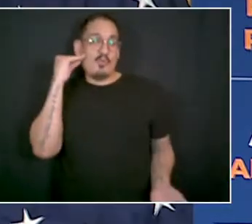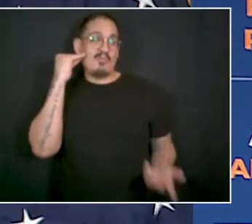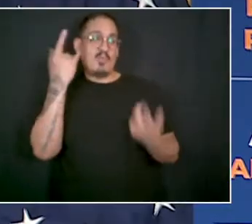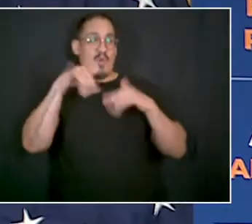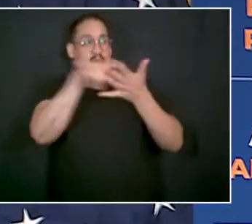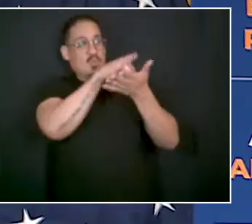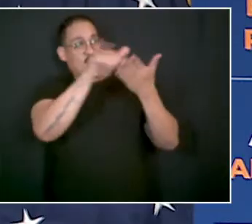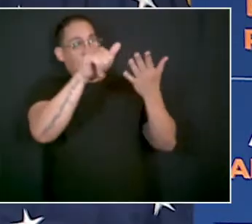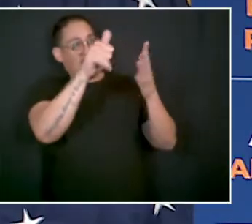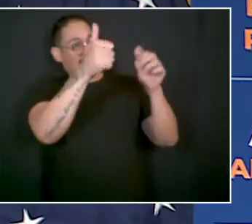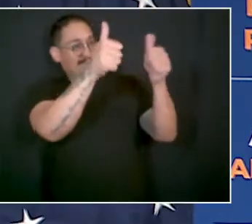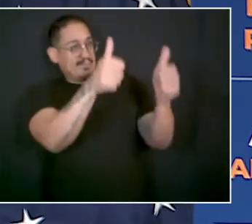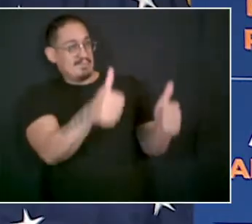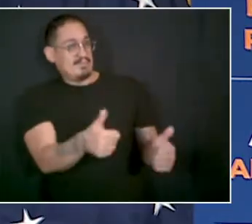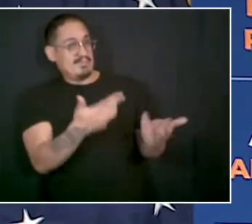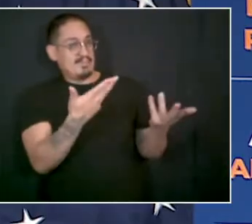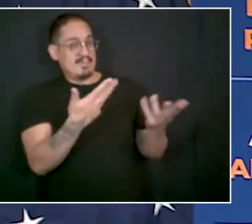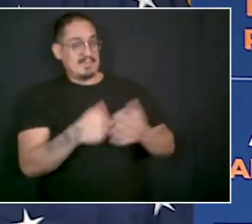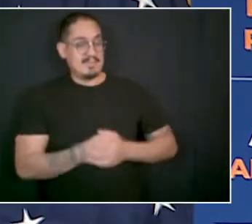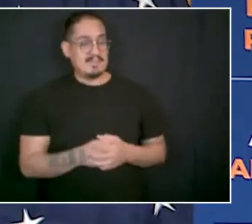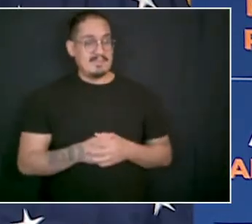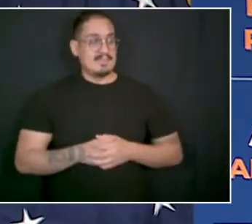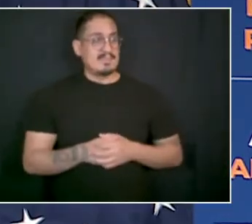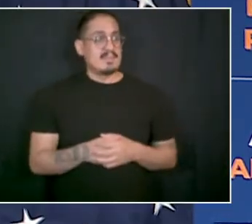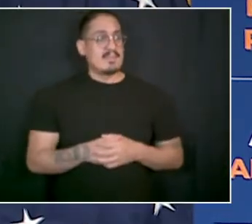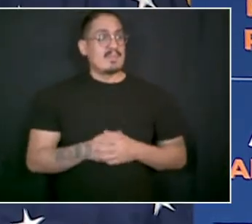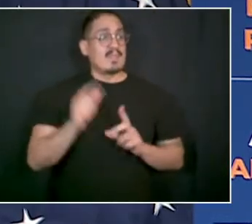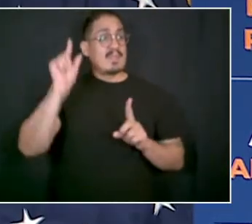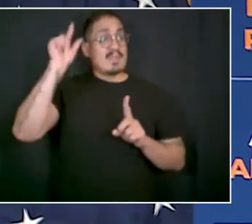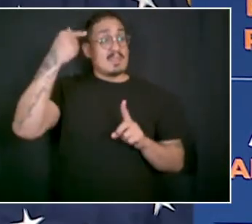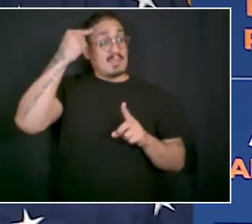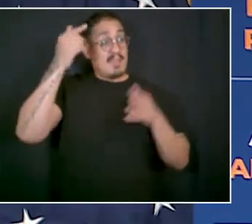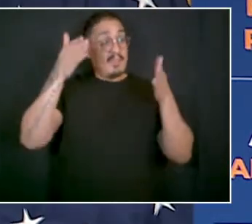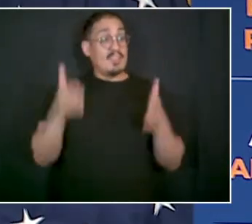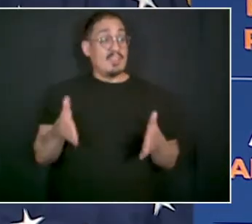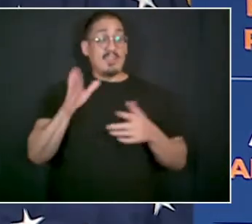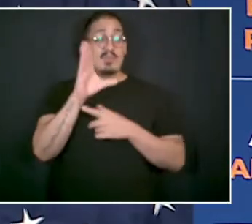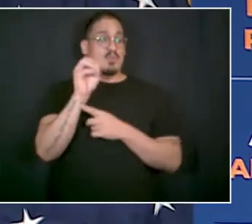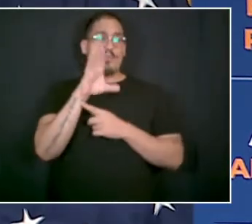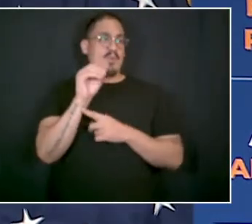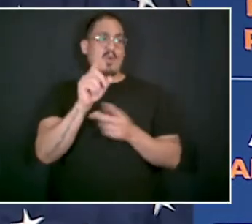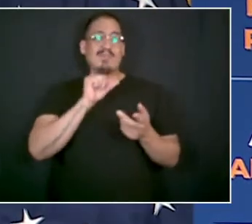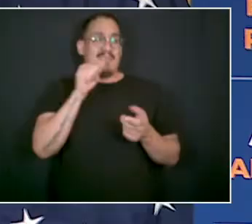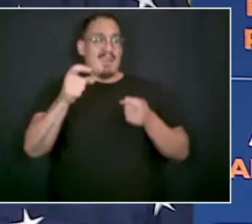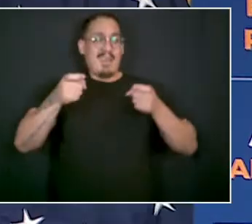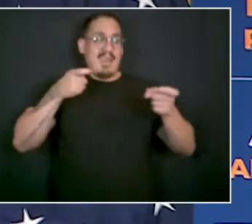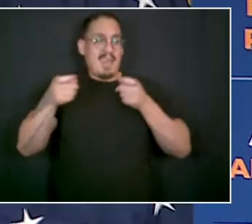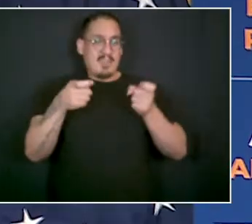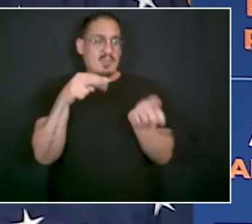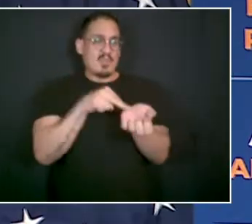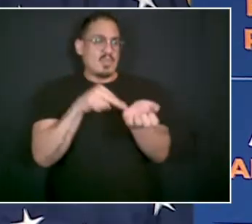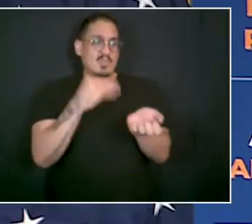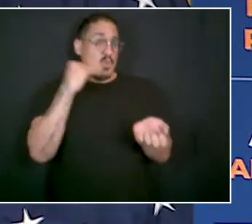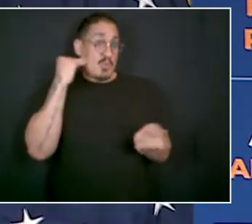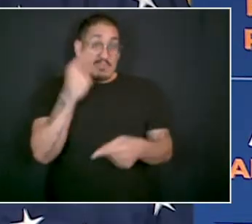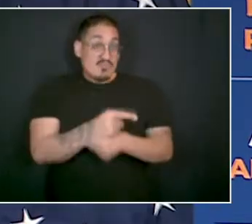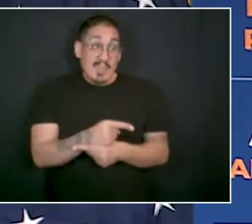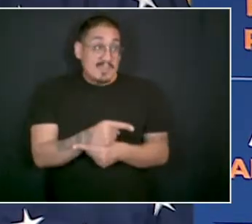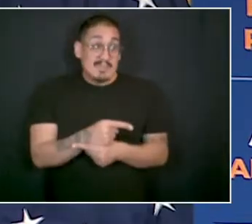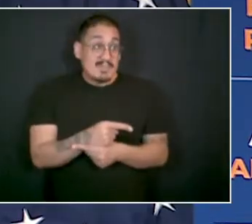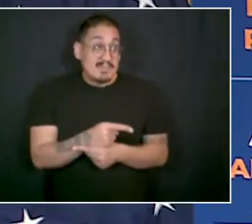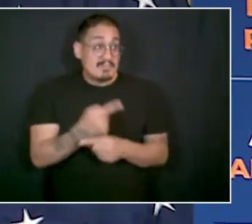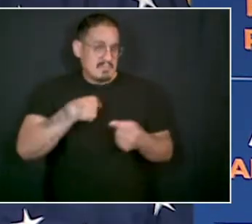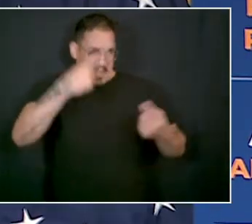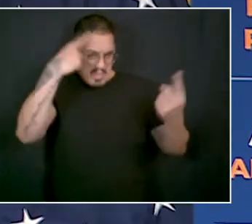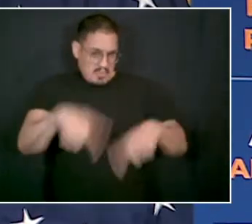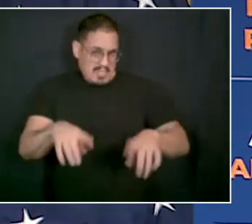incorrectly handled the nursing home issues. I think those family members are right, and I met with them, and I'm going to be communicating with them further.